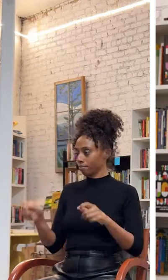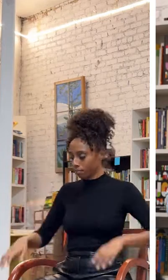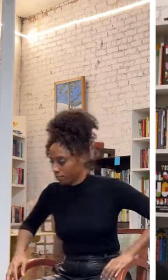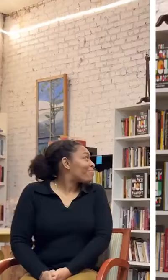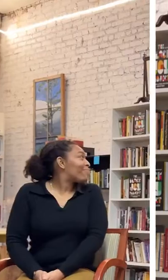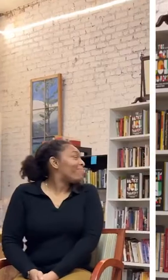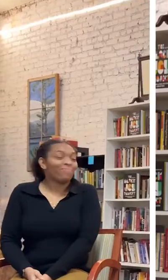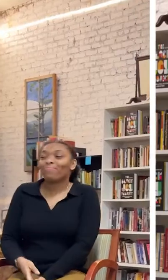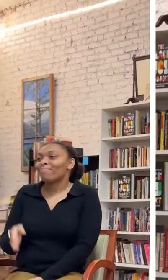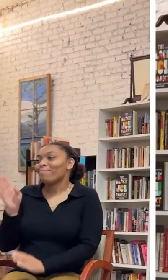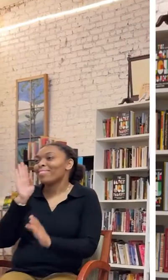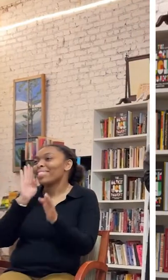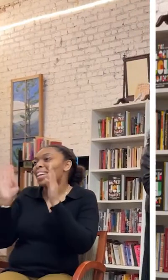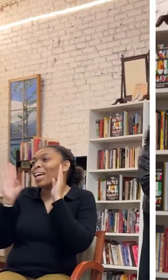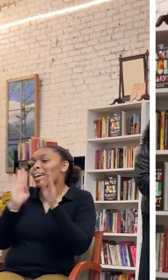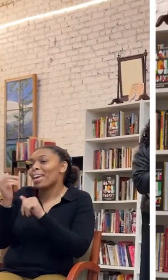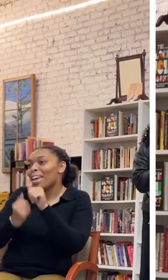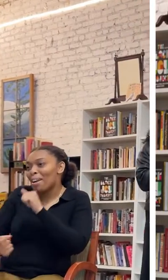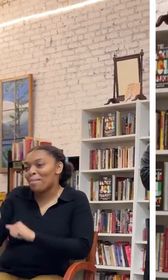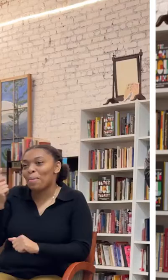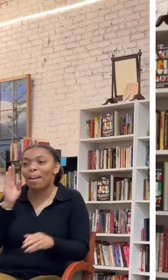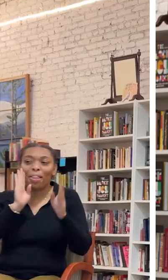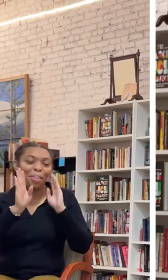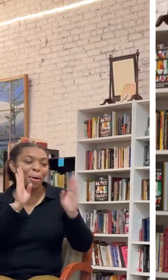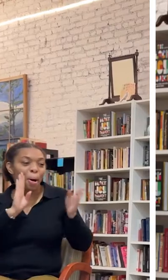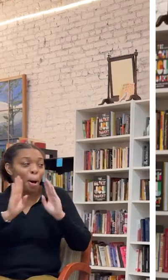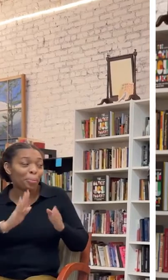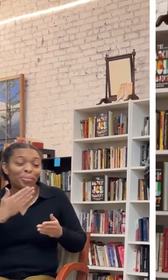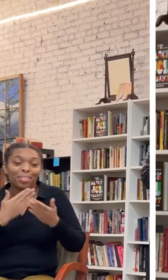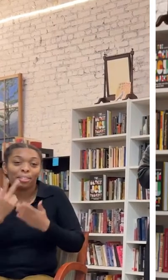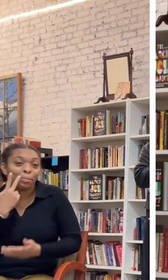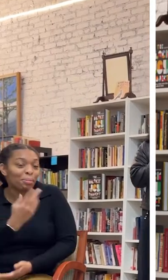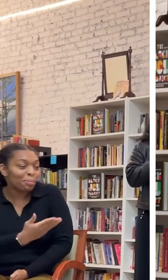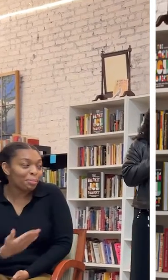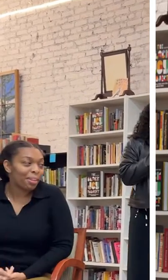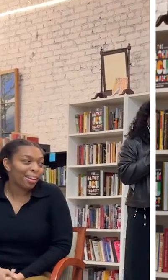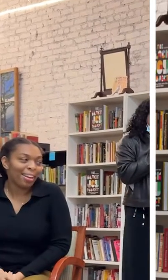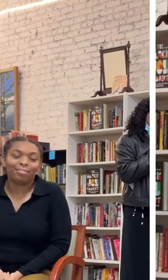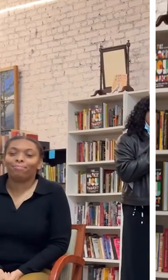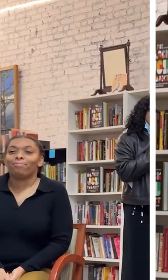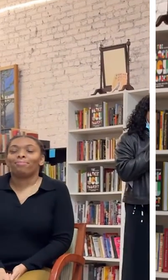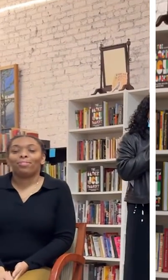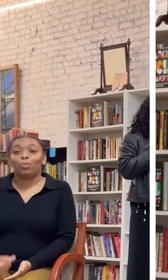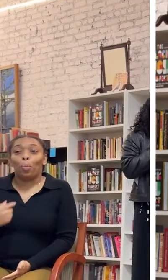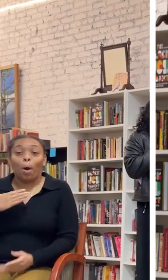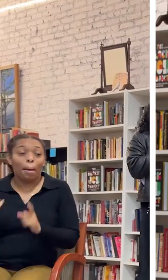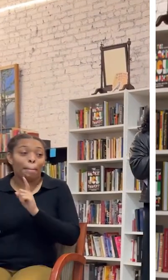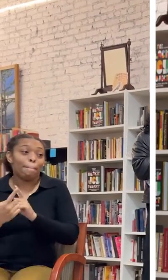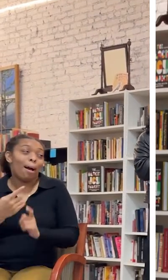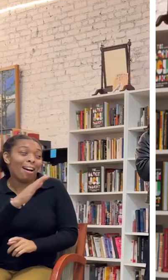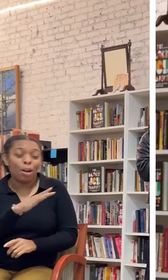So hi everyone. Hi Kleaver. It's so good to see you. So I first met Kleaver